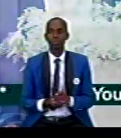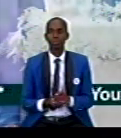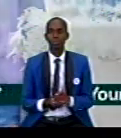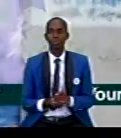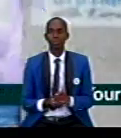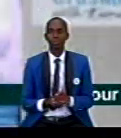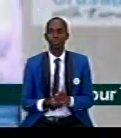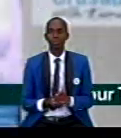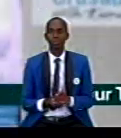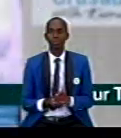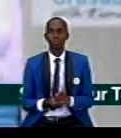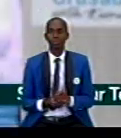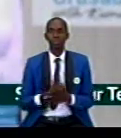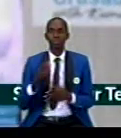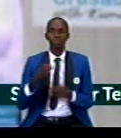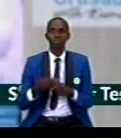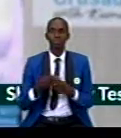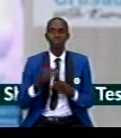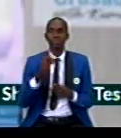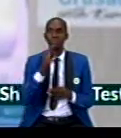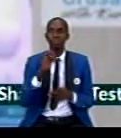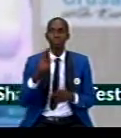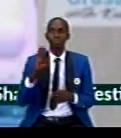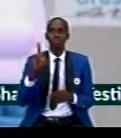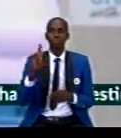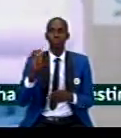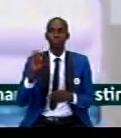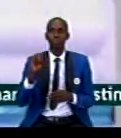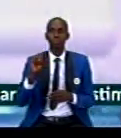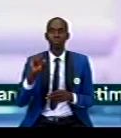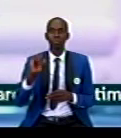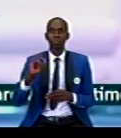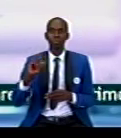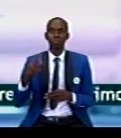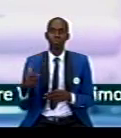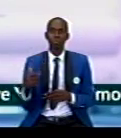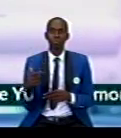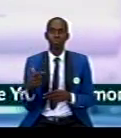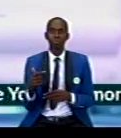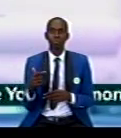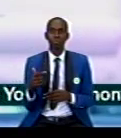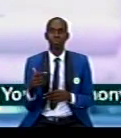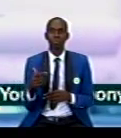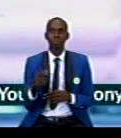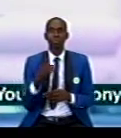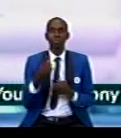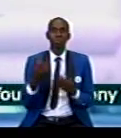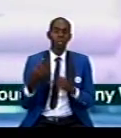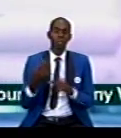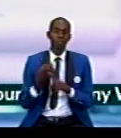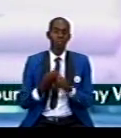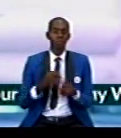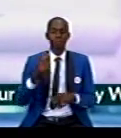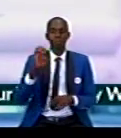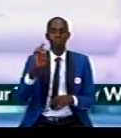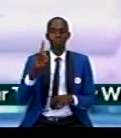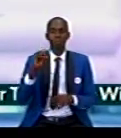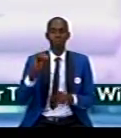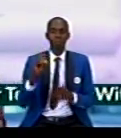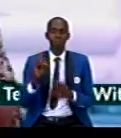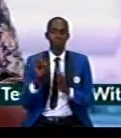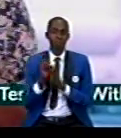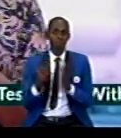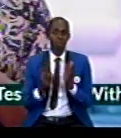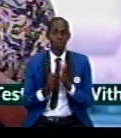heard. I came down from Edo State on Friday. My uncle called me